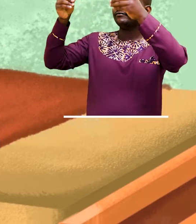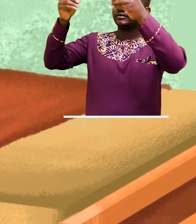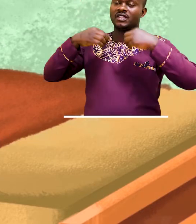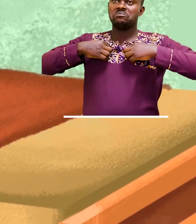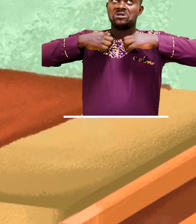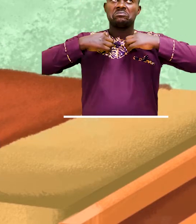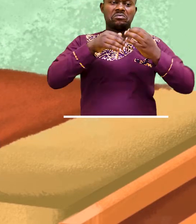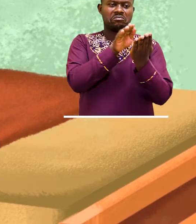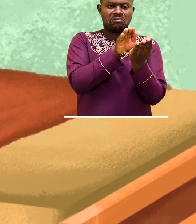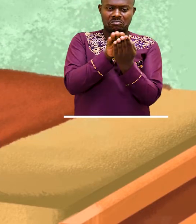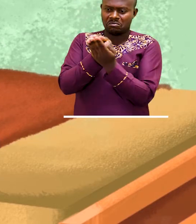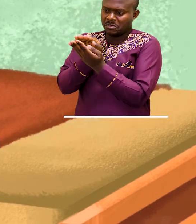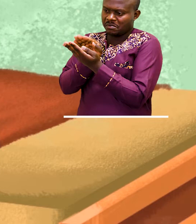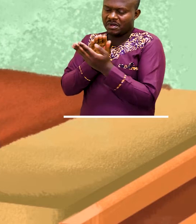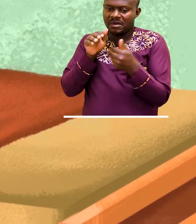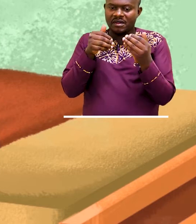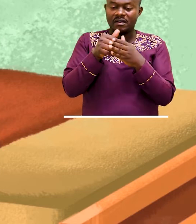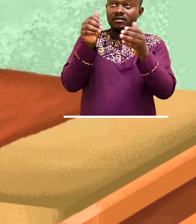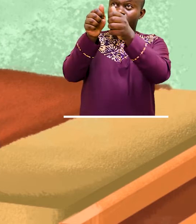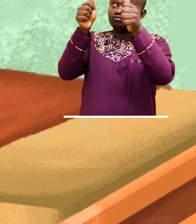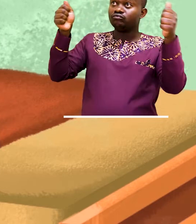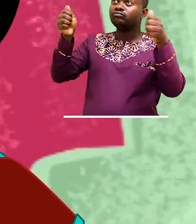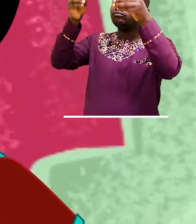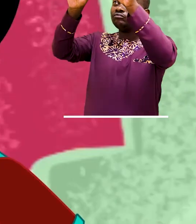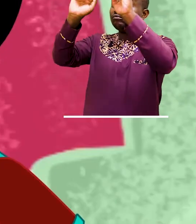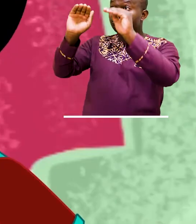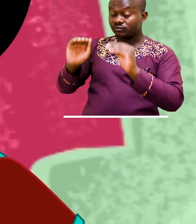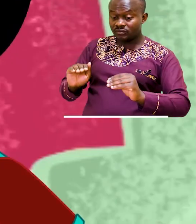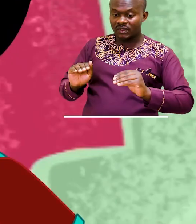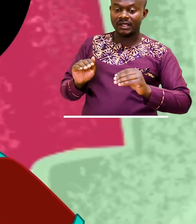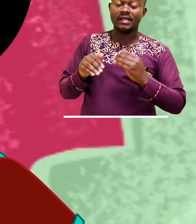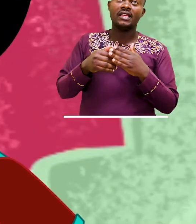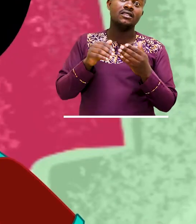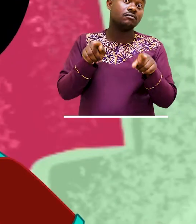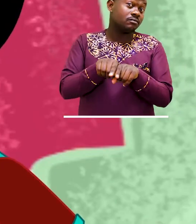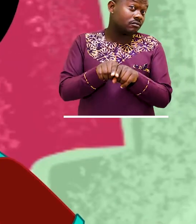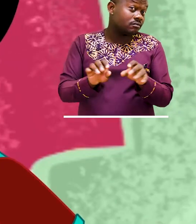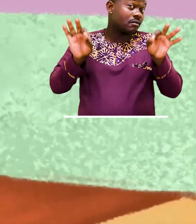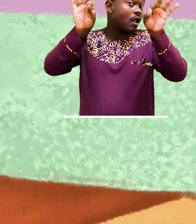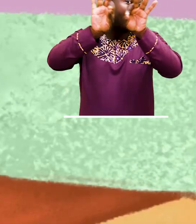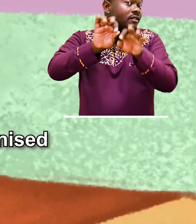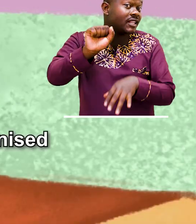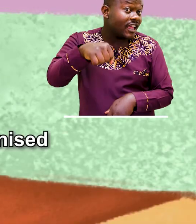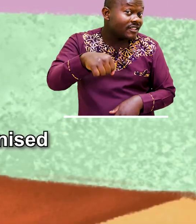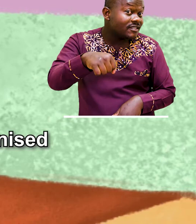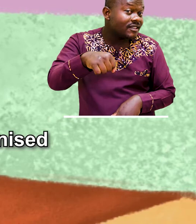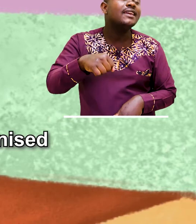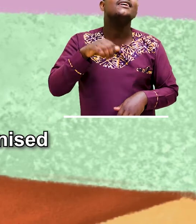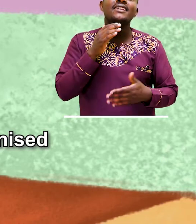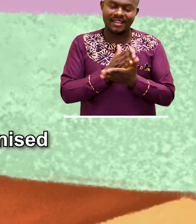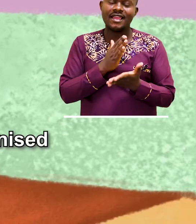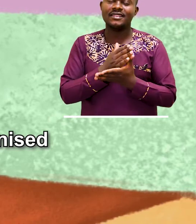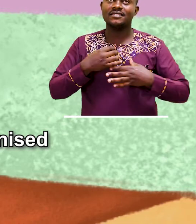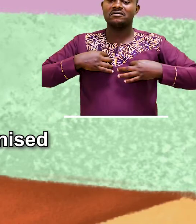nicely and put them in wardrobes. Is it also important? Yes,